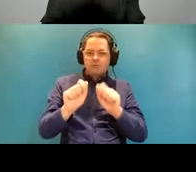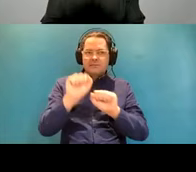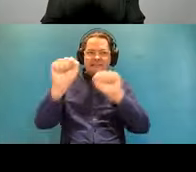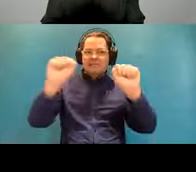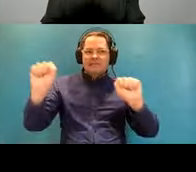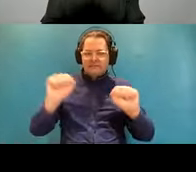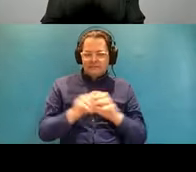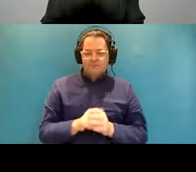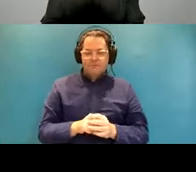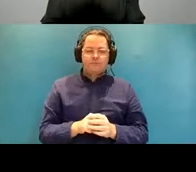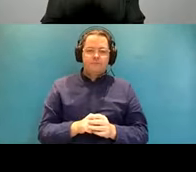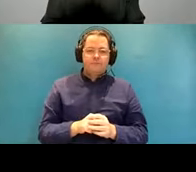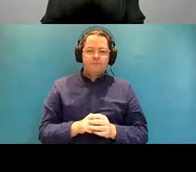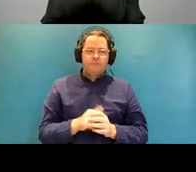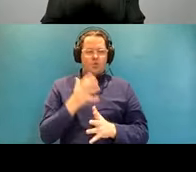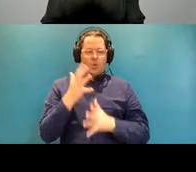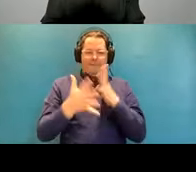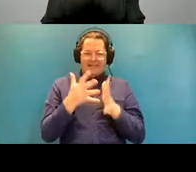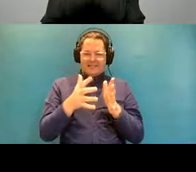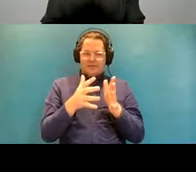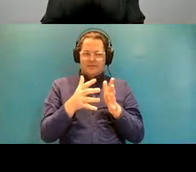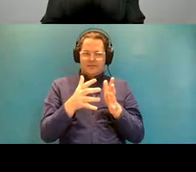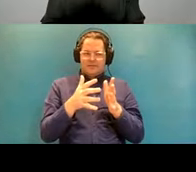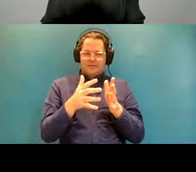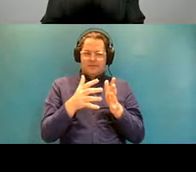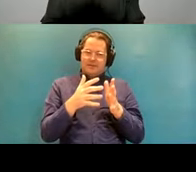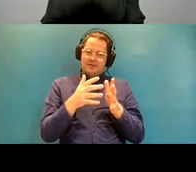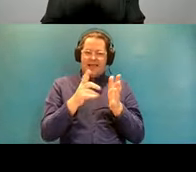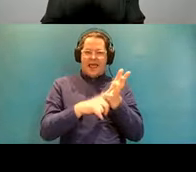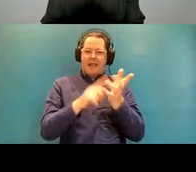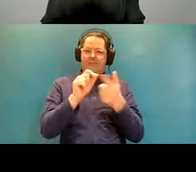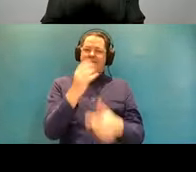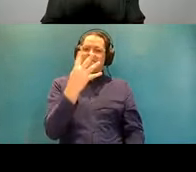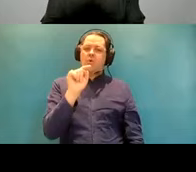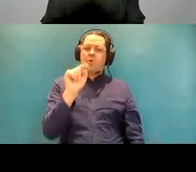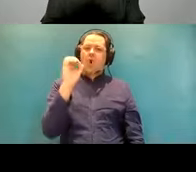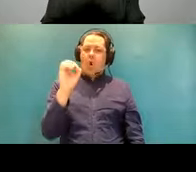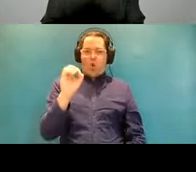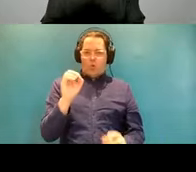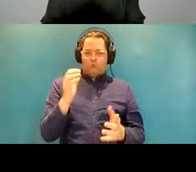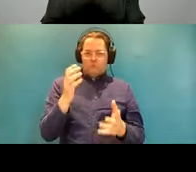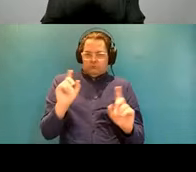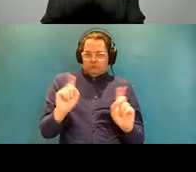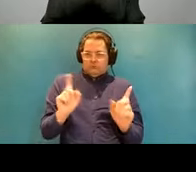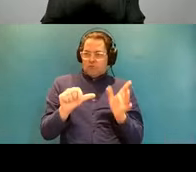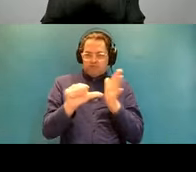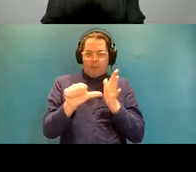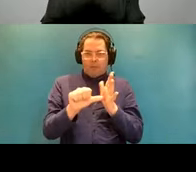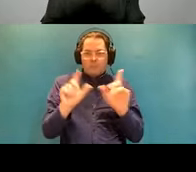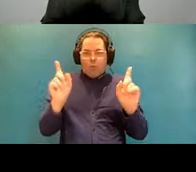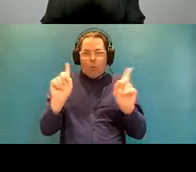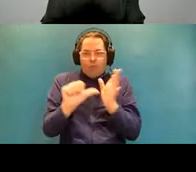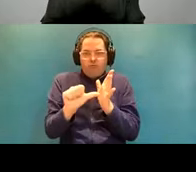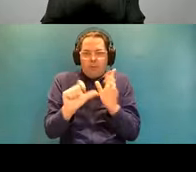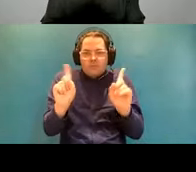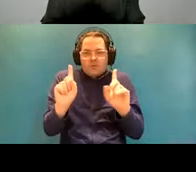So I suppose if we were going to think about what this era might be, it would be kind of, well, what problems do we have? So our kind of language problems